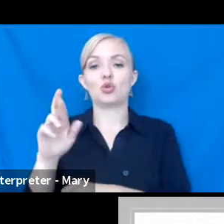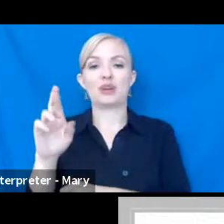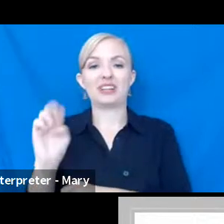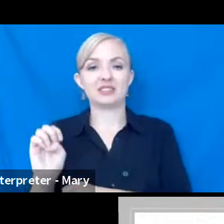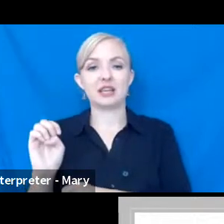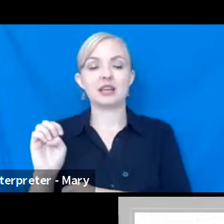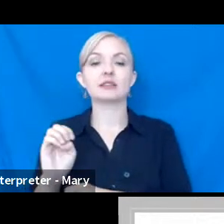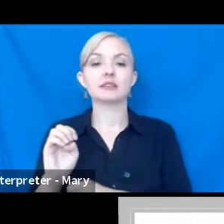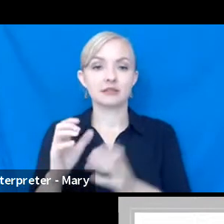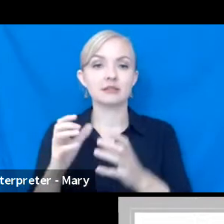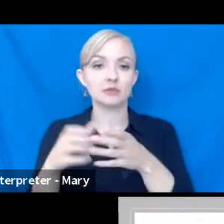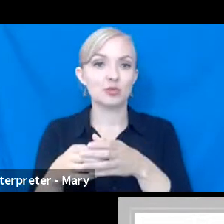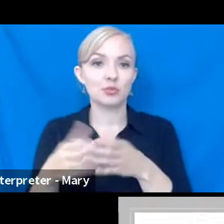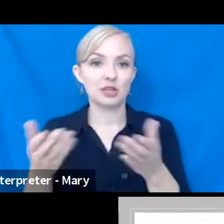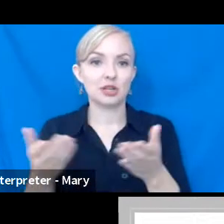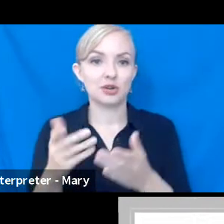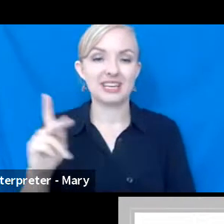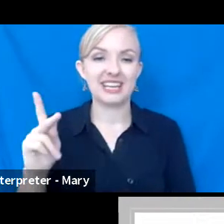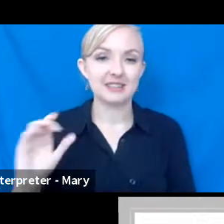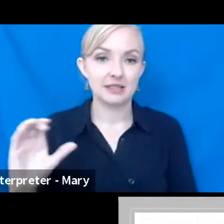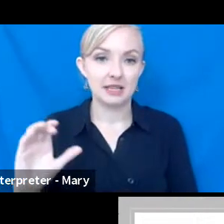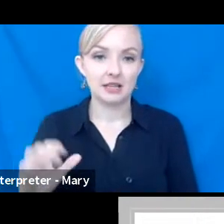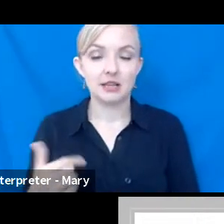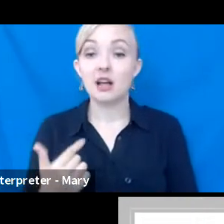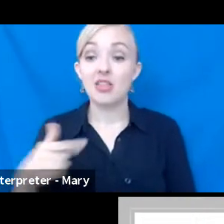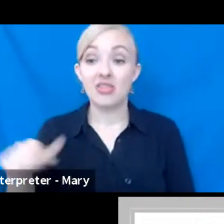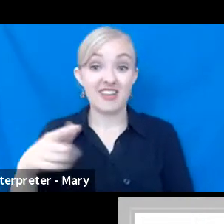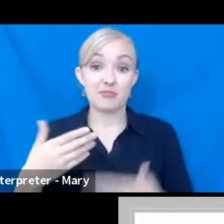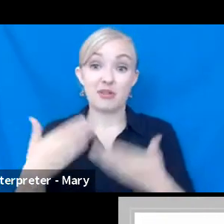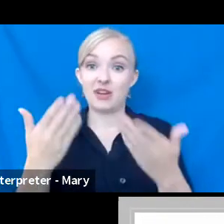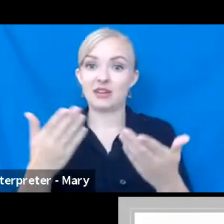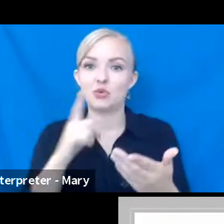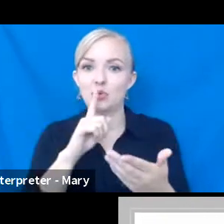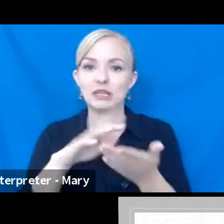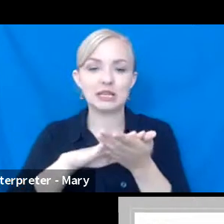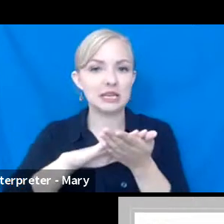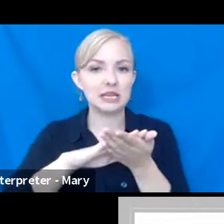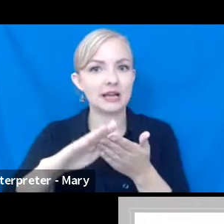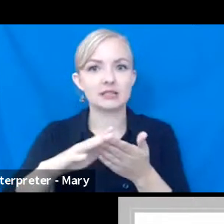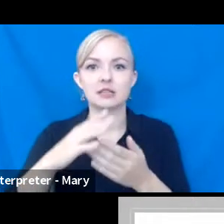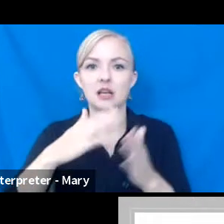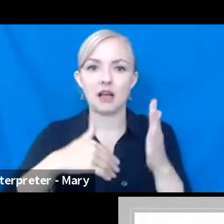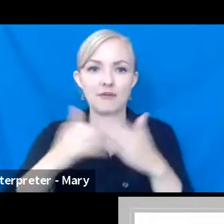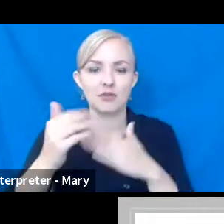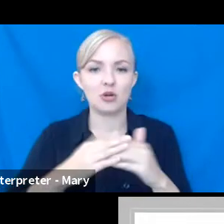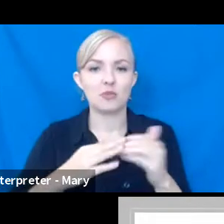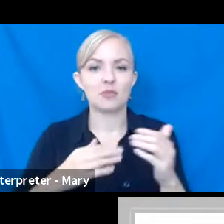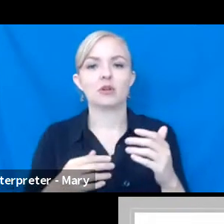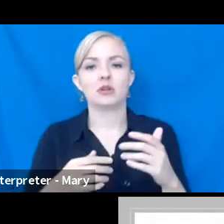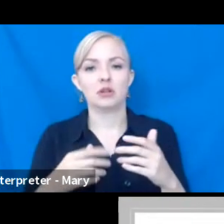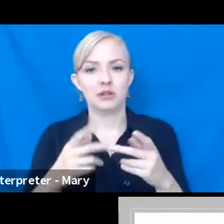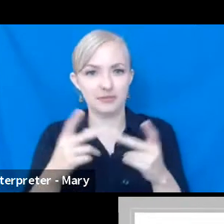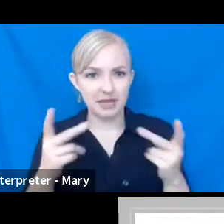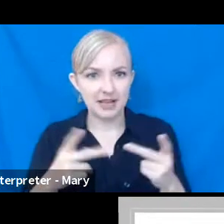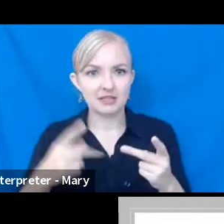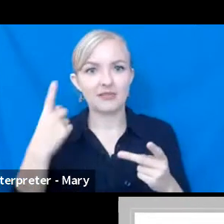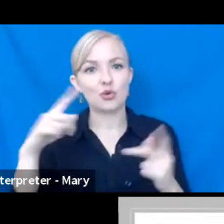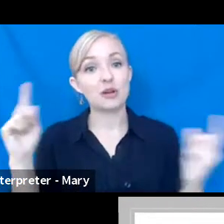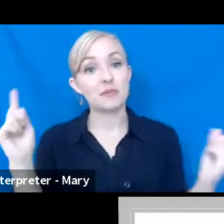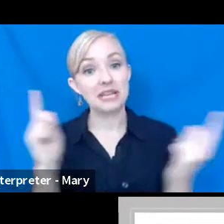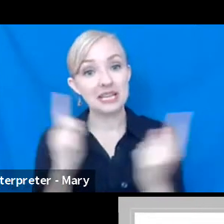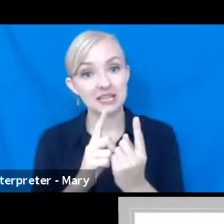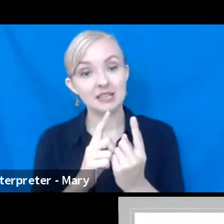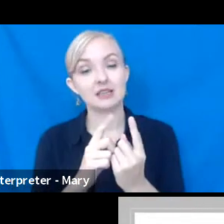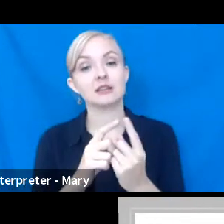Kansas City. They've provided us with a really nice, comfortable, professional space to meet with and have discussion with